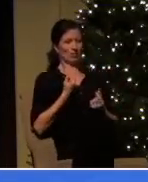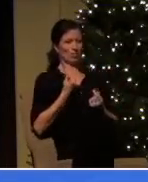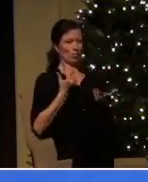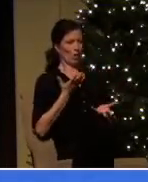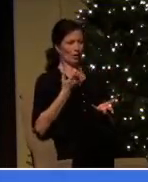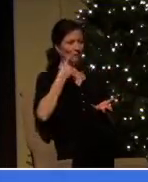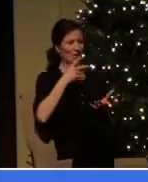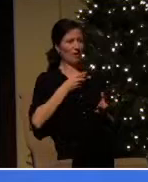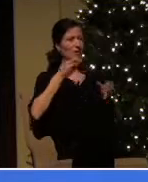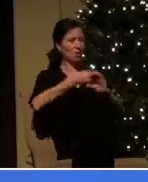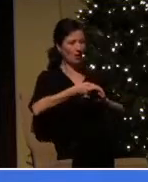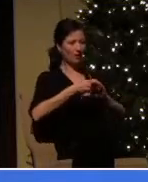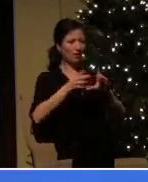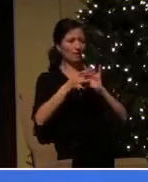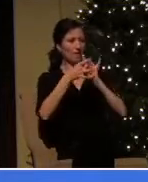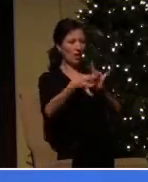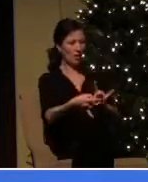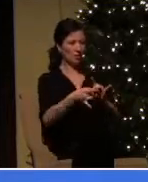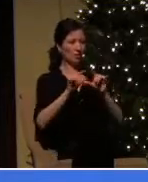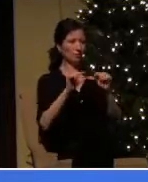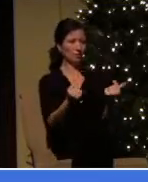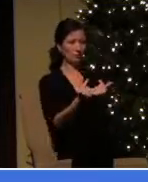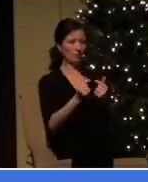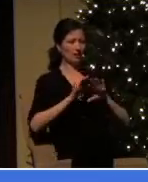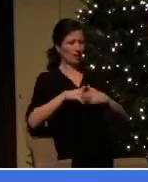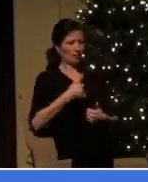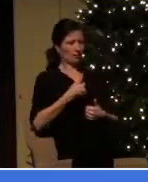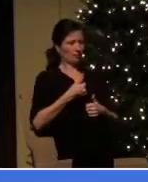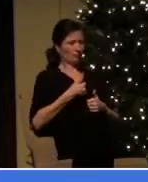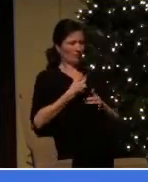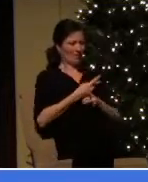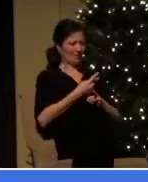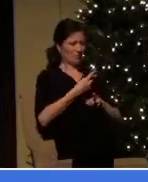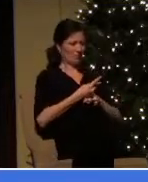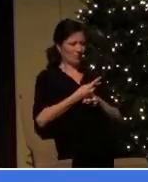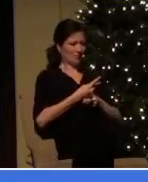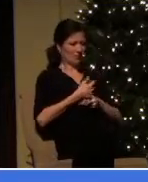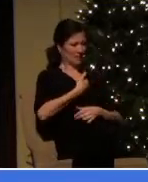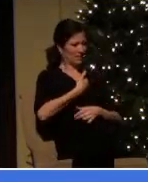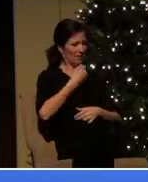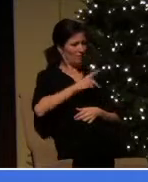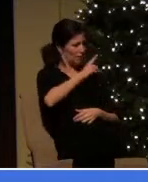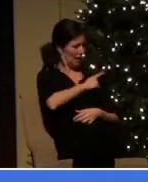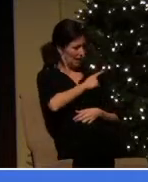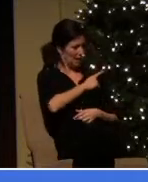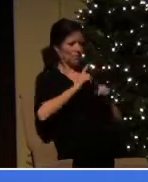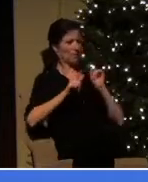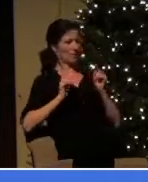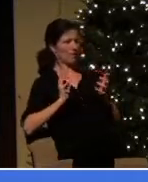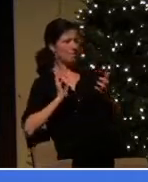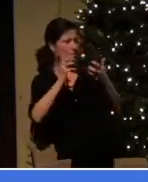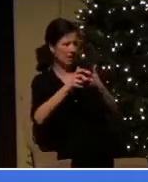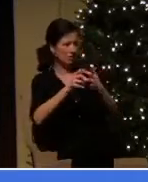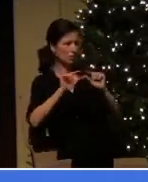and how do I remain true to what I really feel on the inside. And we live in a society that